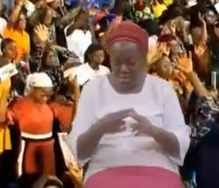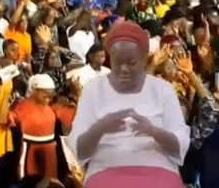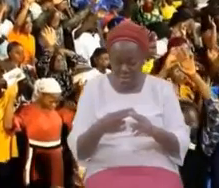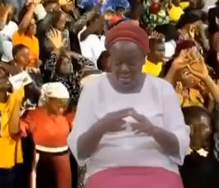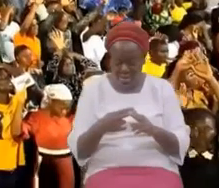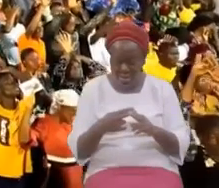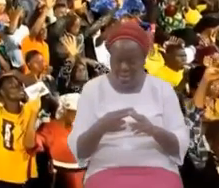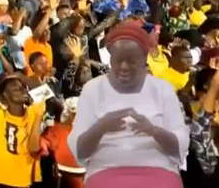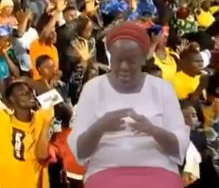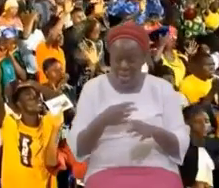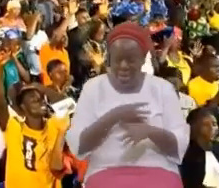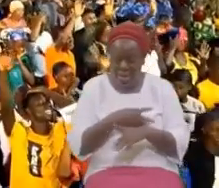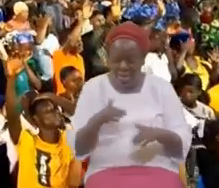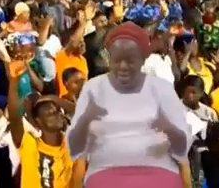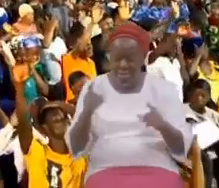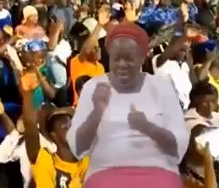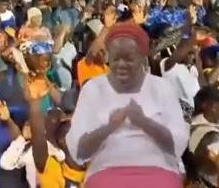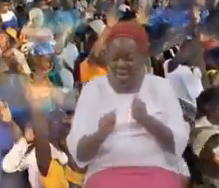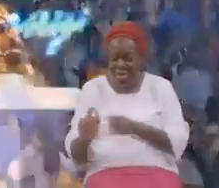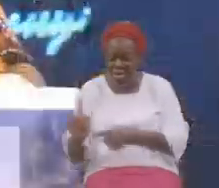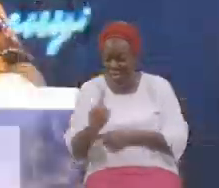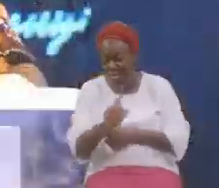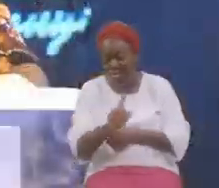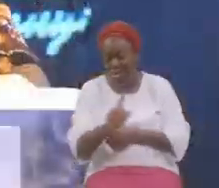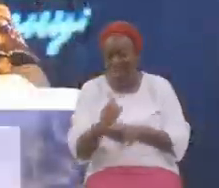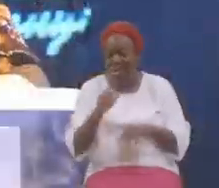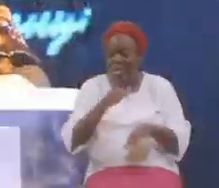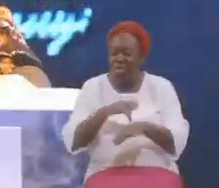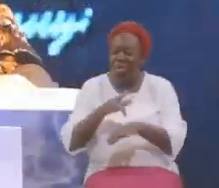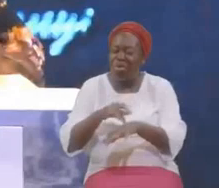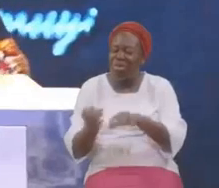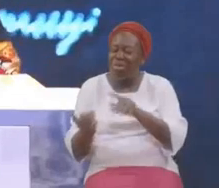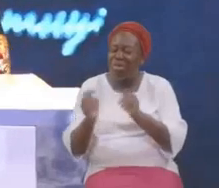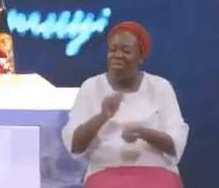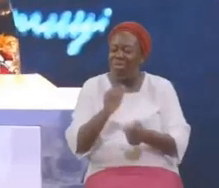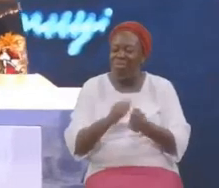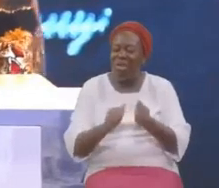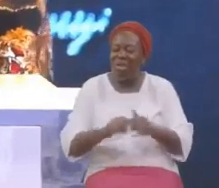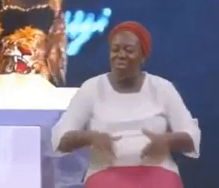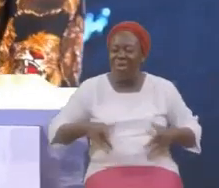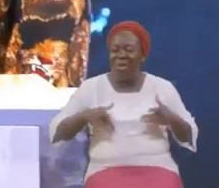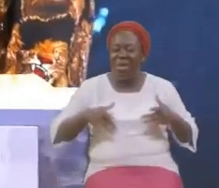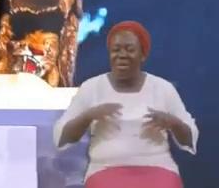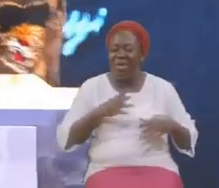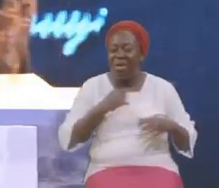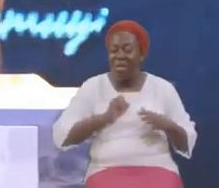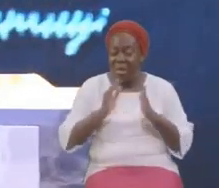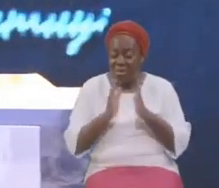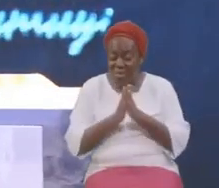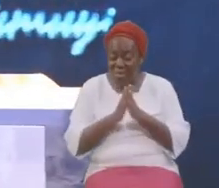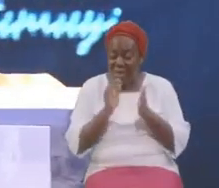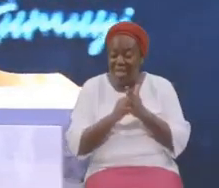Deliver everyone. Touch, transform every life. And I pray that every